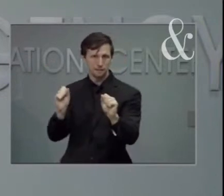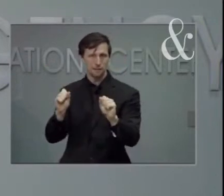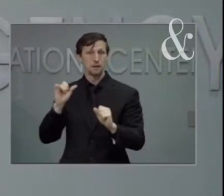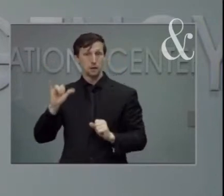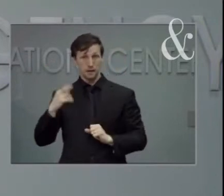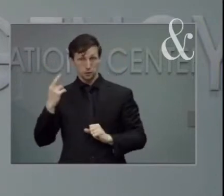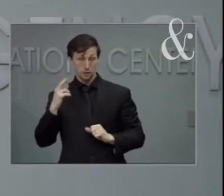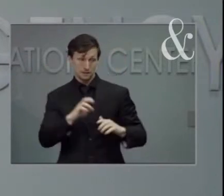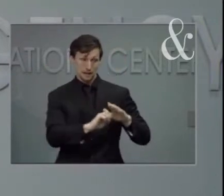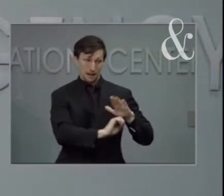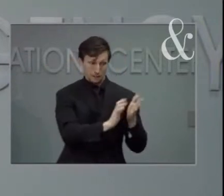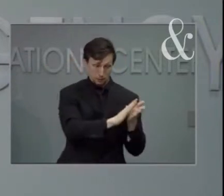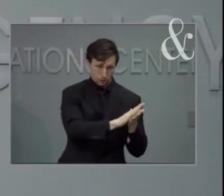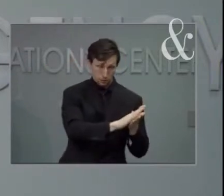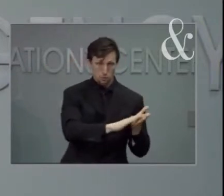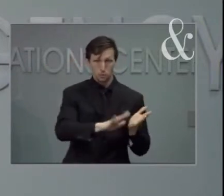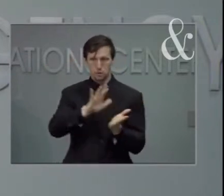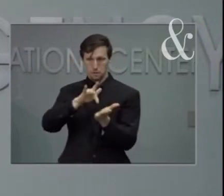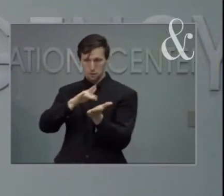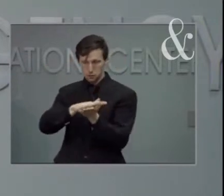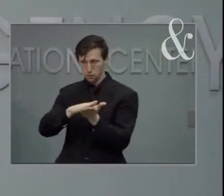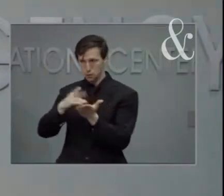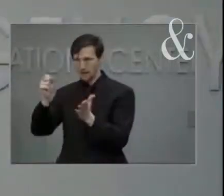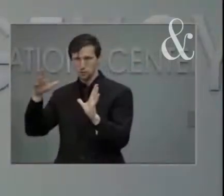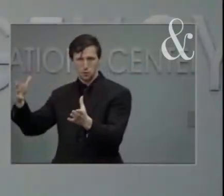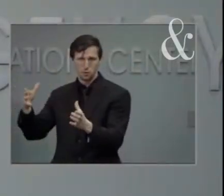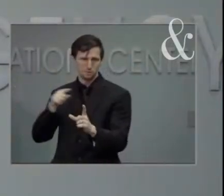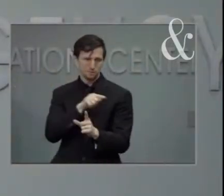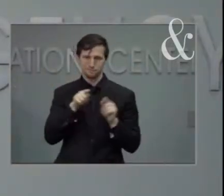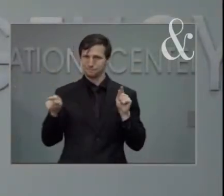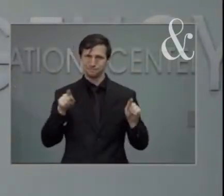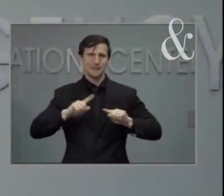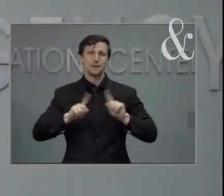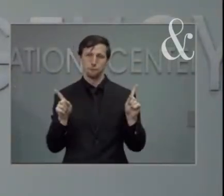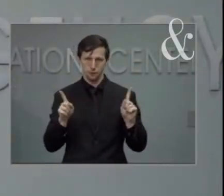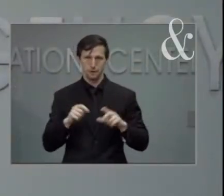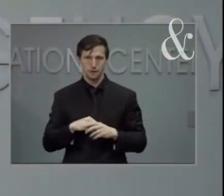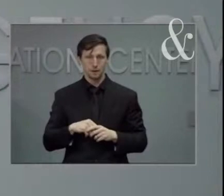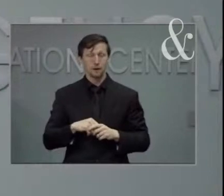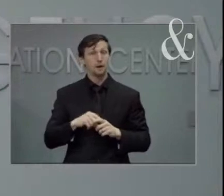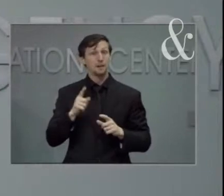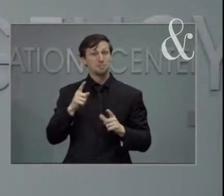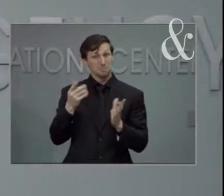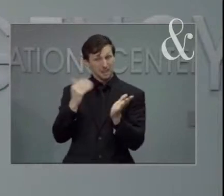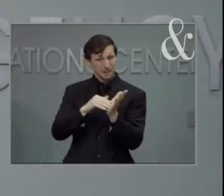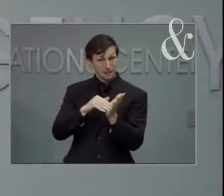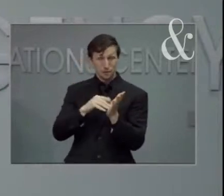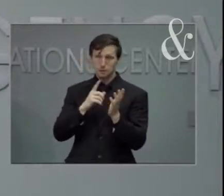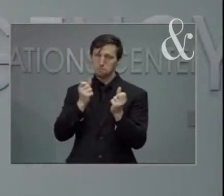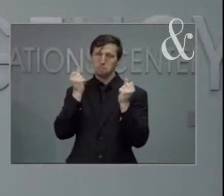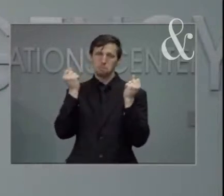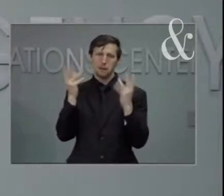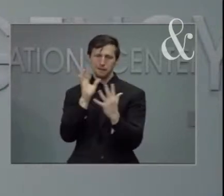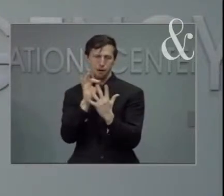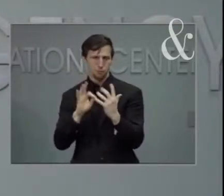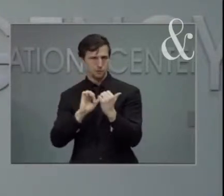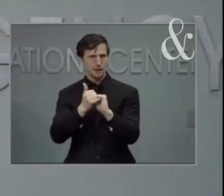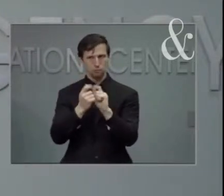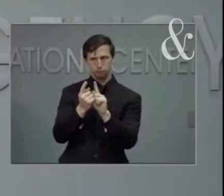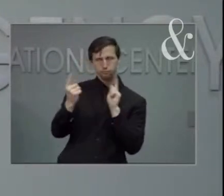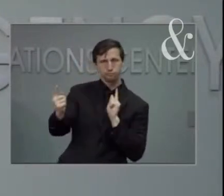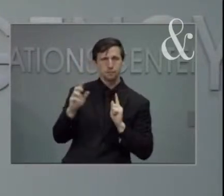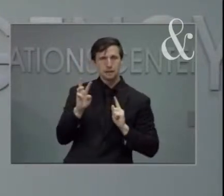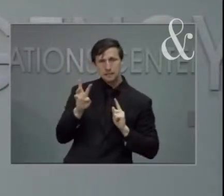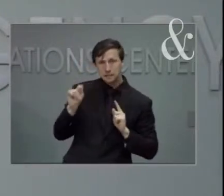versus what we're seeing in elementary school. And as I said, there are many ways to approach that 6 feet of distance, as the governor said. Some are